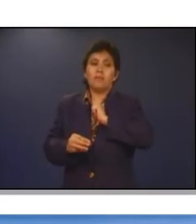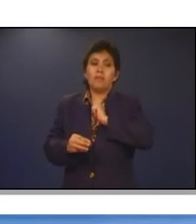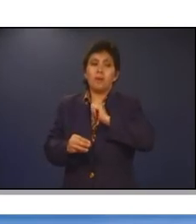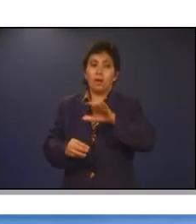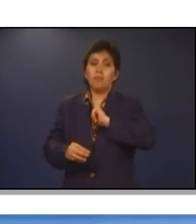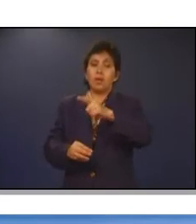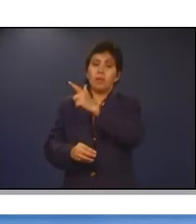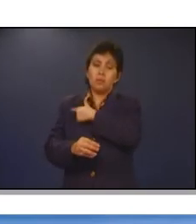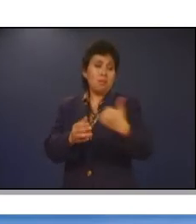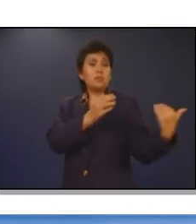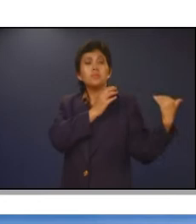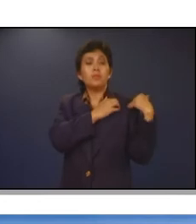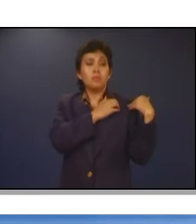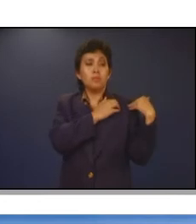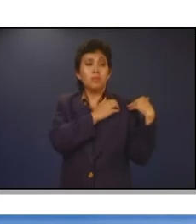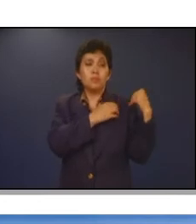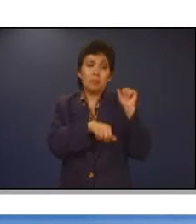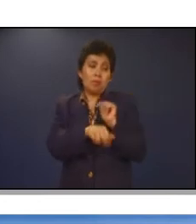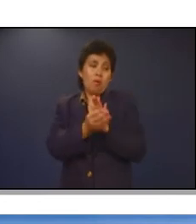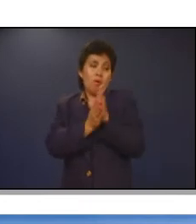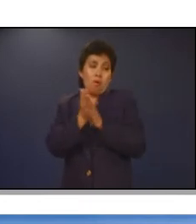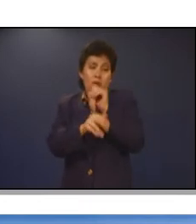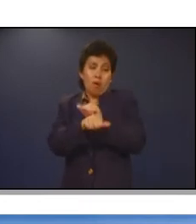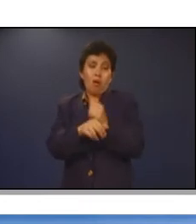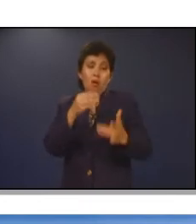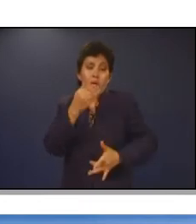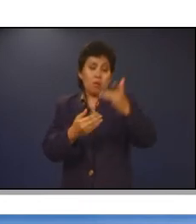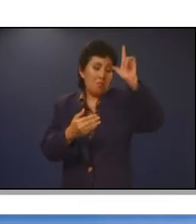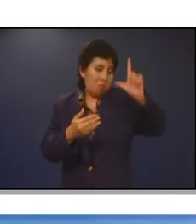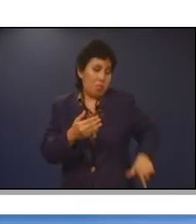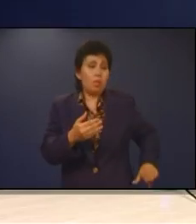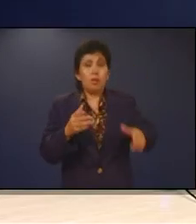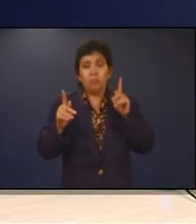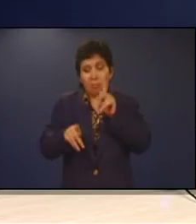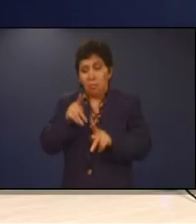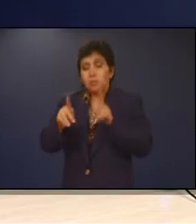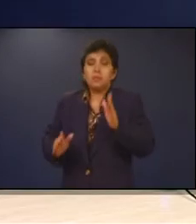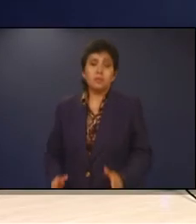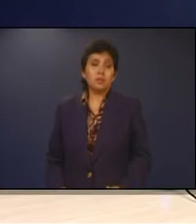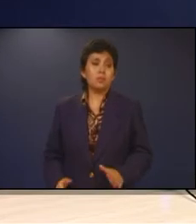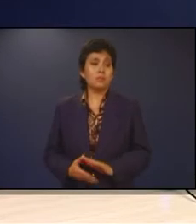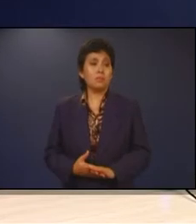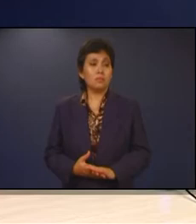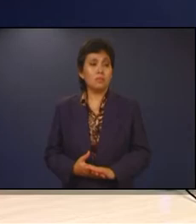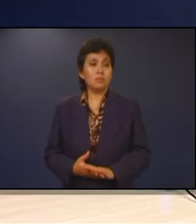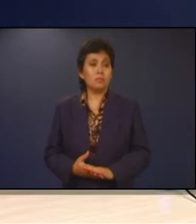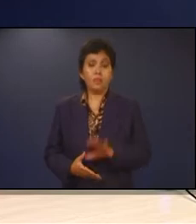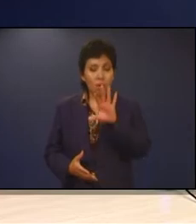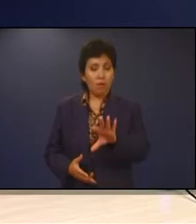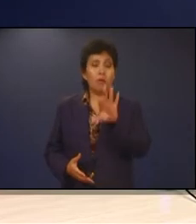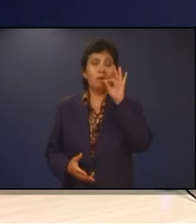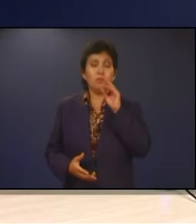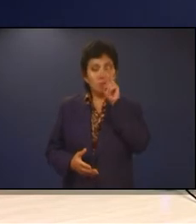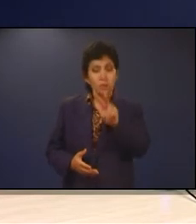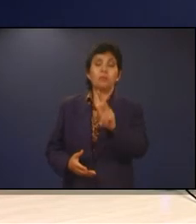Hardworking, lazy, responsible, an early person, a late person, yeah? Next one is